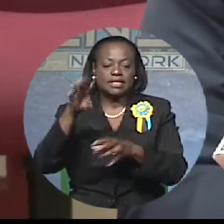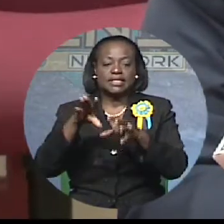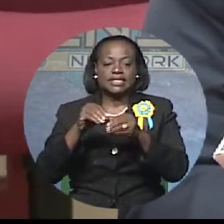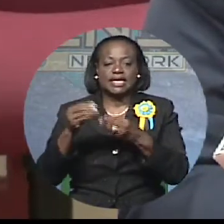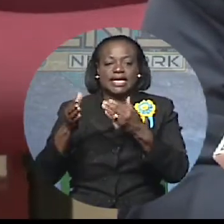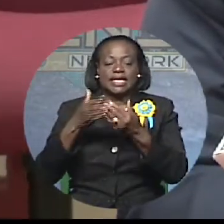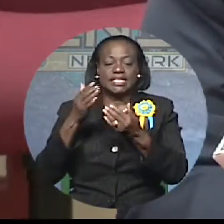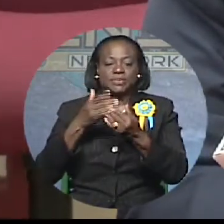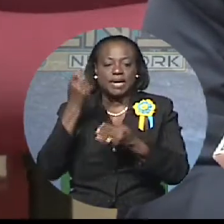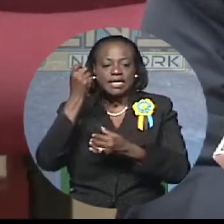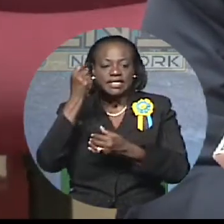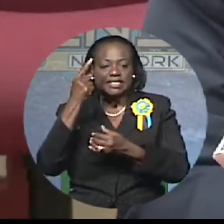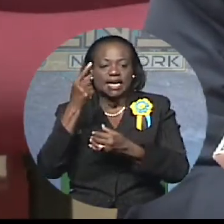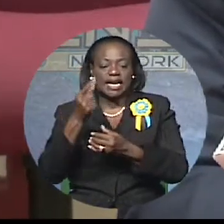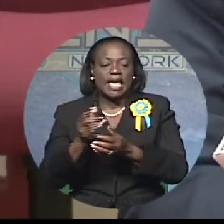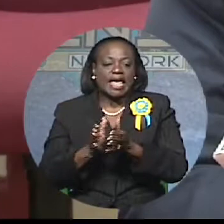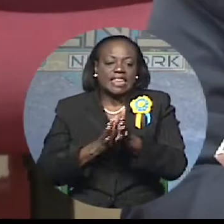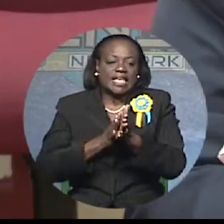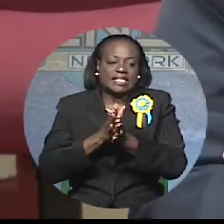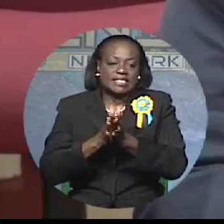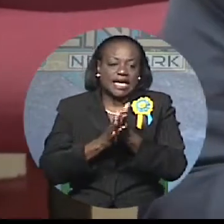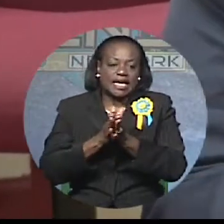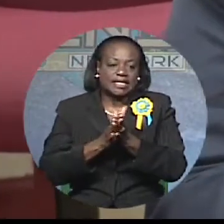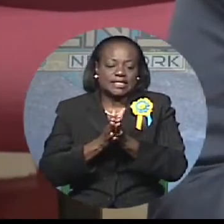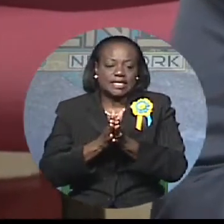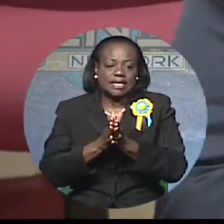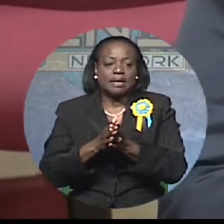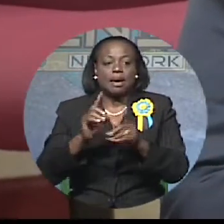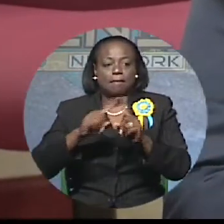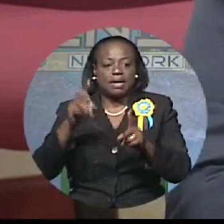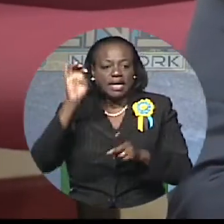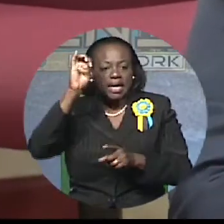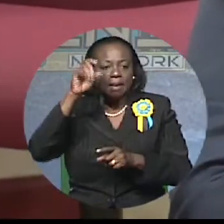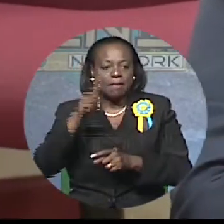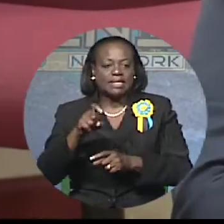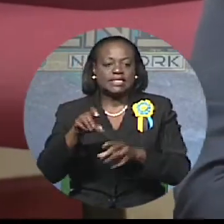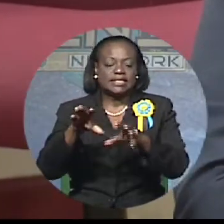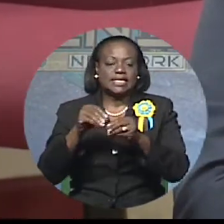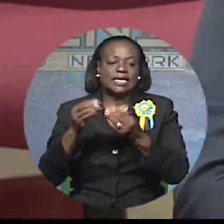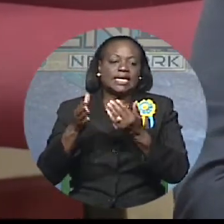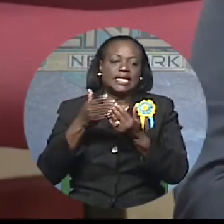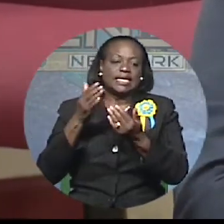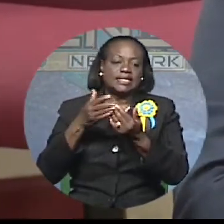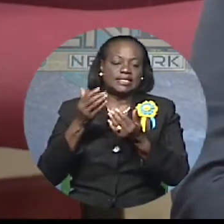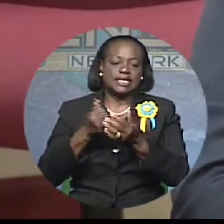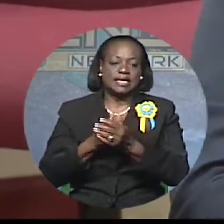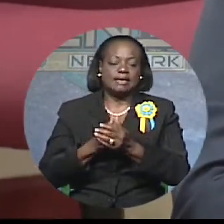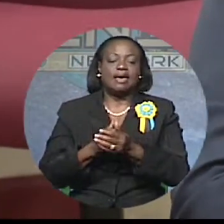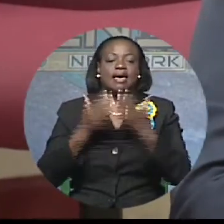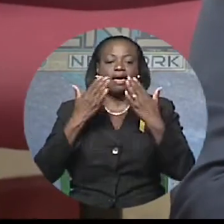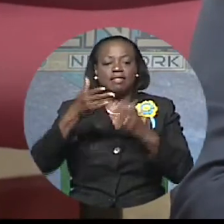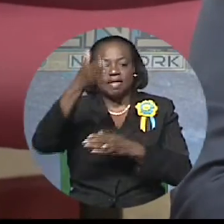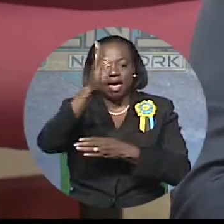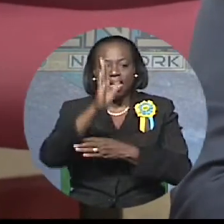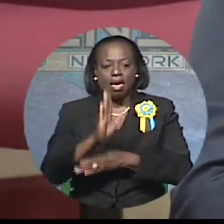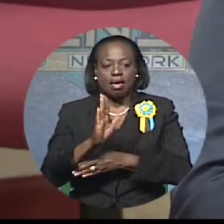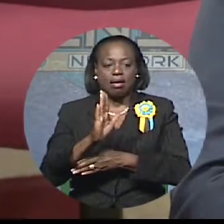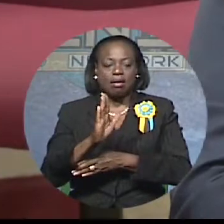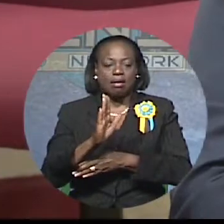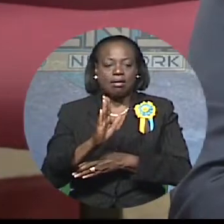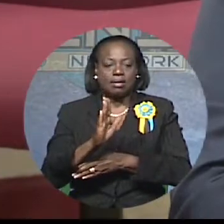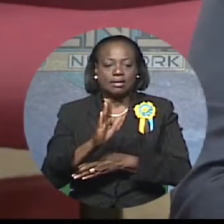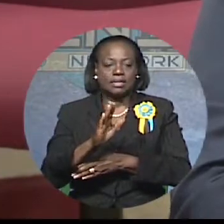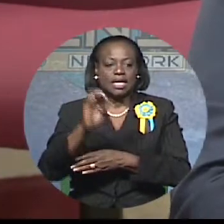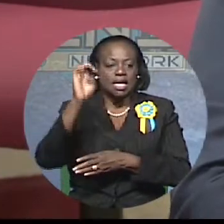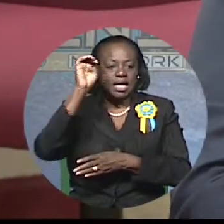the anxiety to demonstrate that he's well again, but to take it easy, but he is well, and thank God that